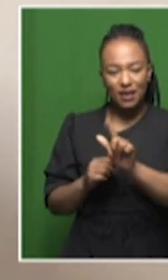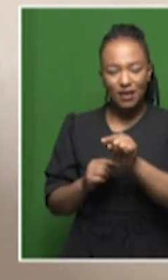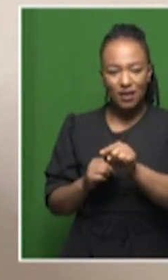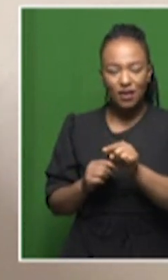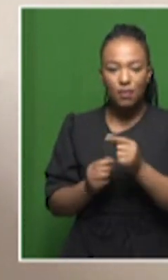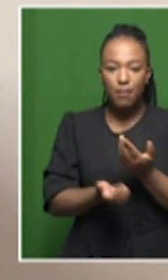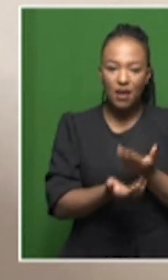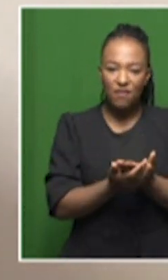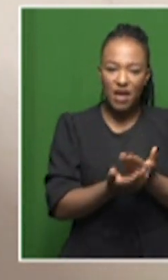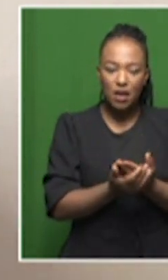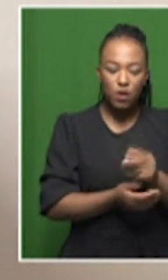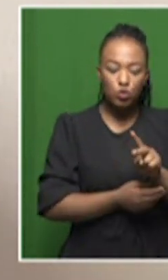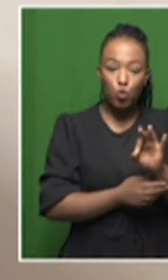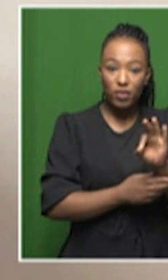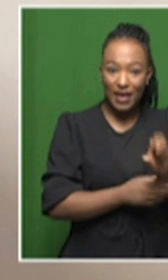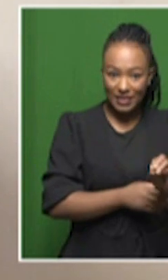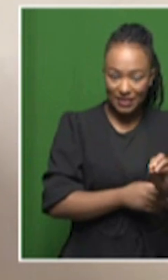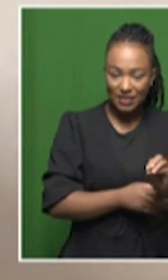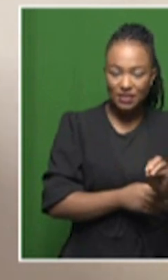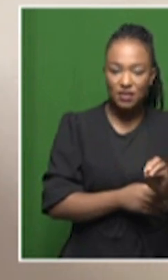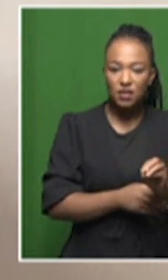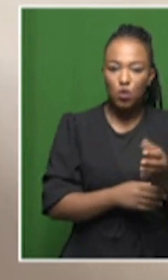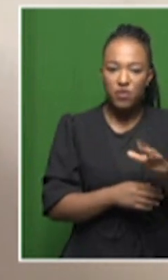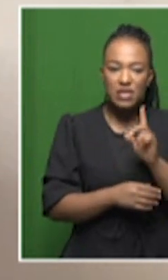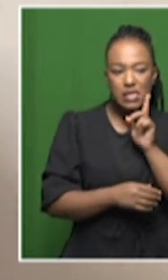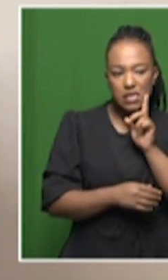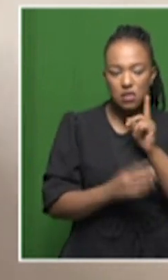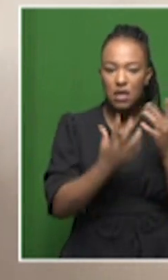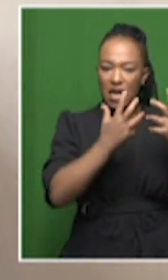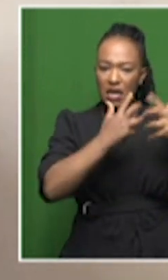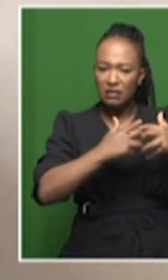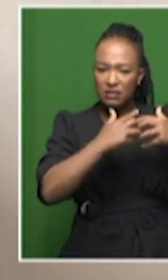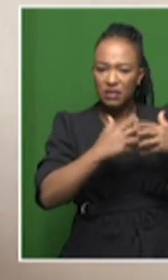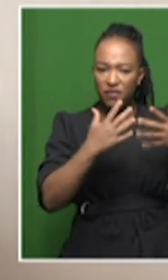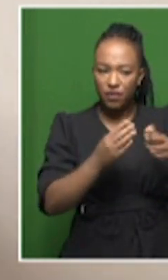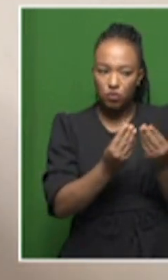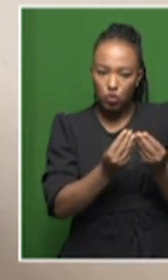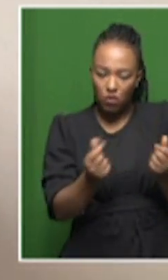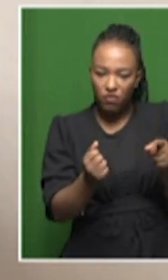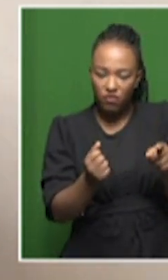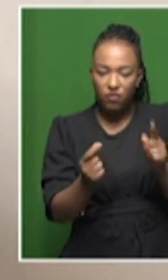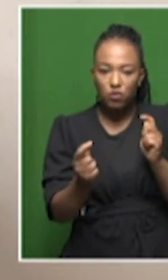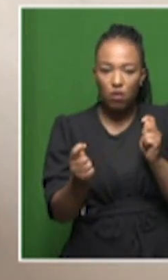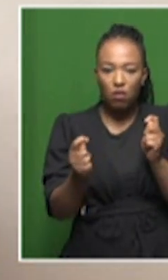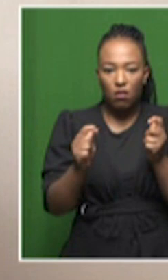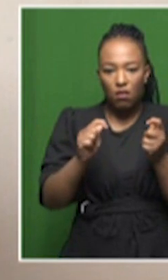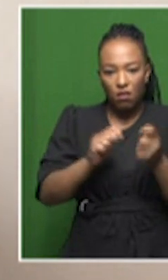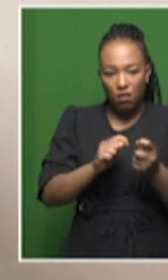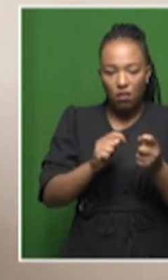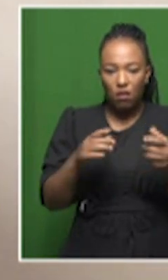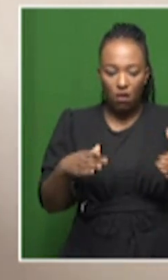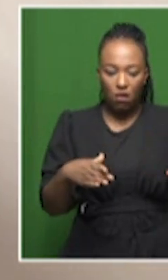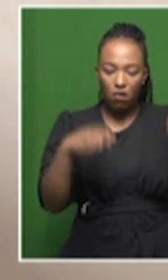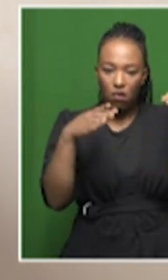is 230. What then we devised an engineering solution to actually convert a reservoir into a temporary